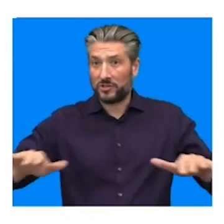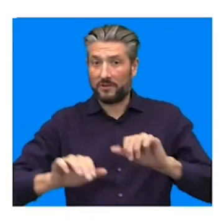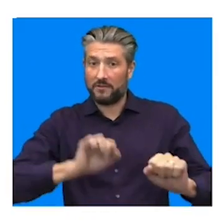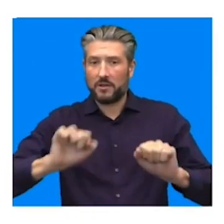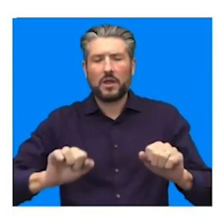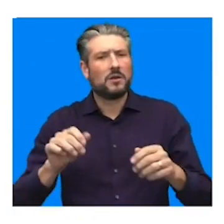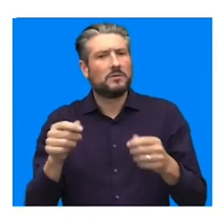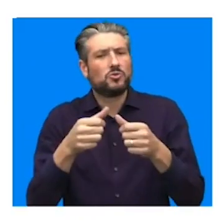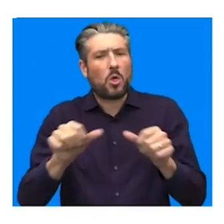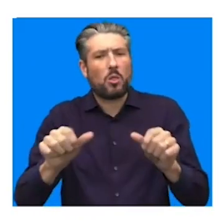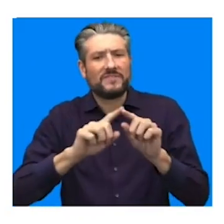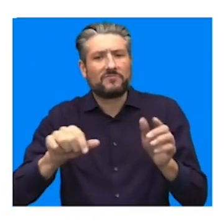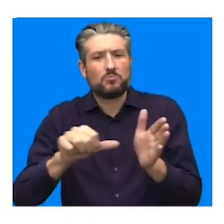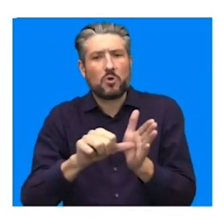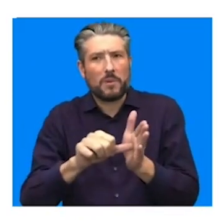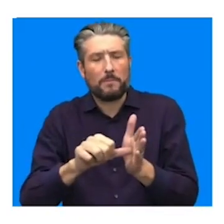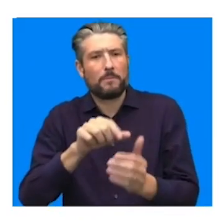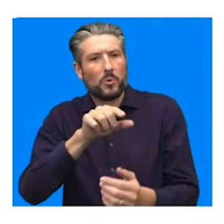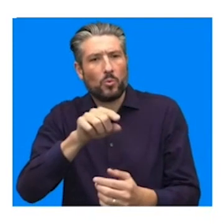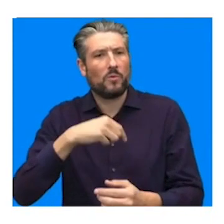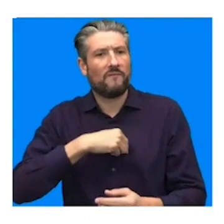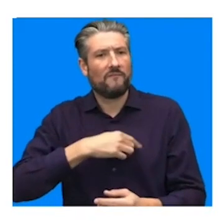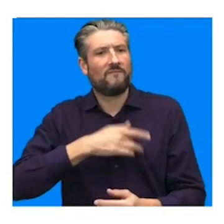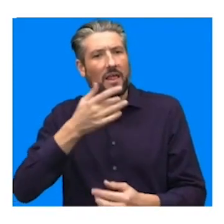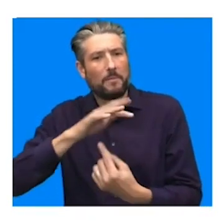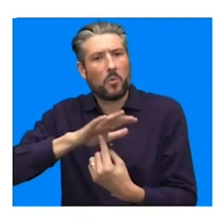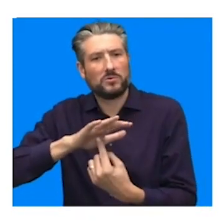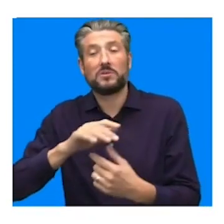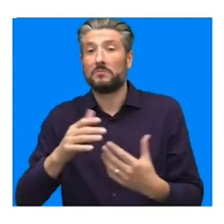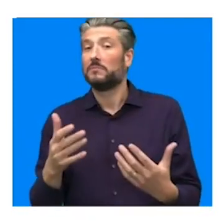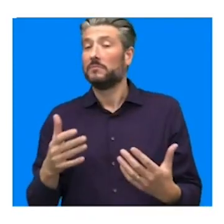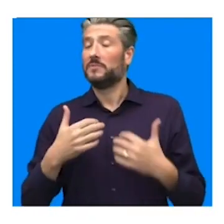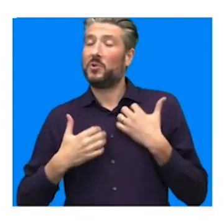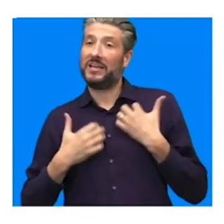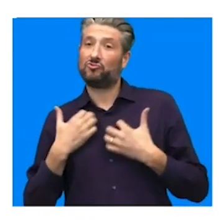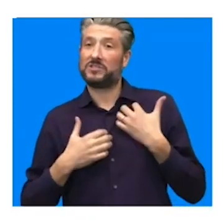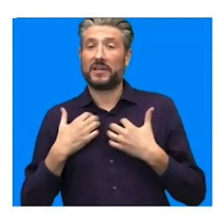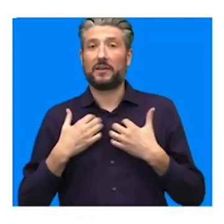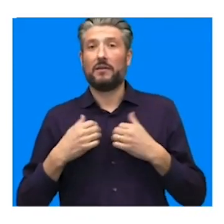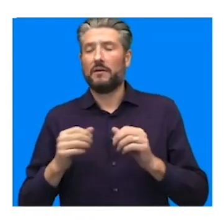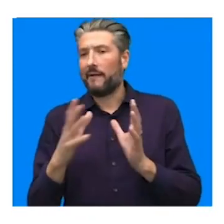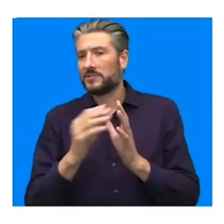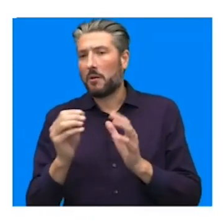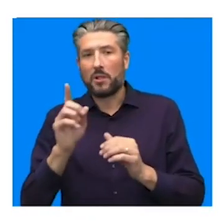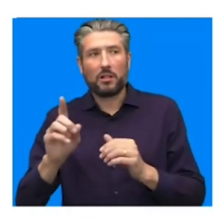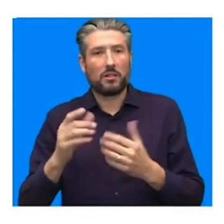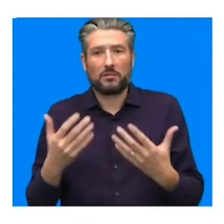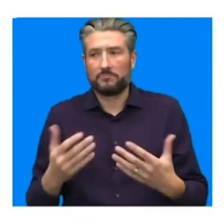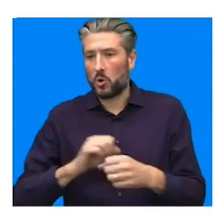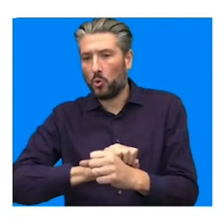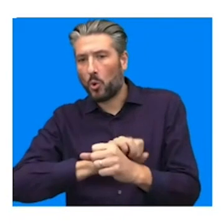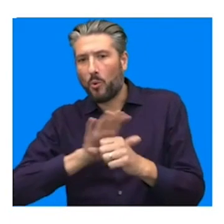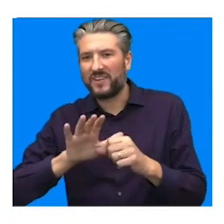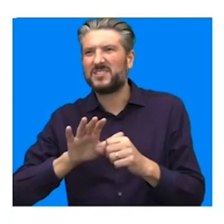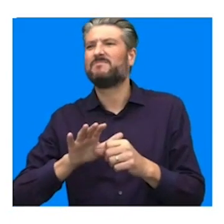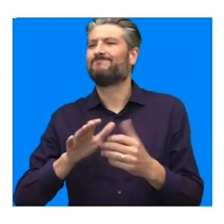that they care about. So we see examples of how they want to overcome issues, for example, around loneliness caused by COVID, or solving things